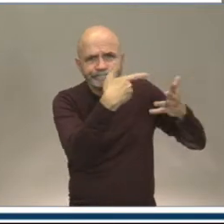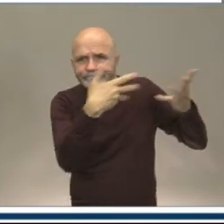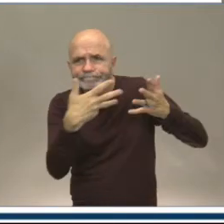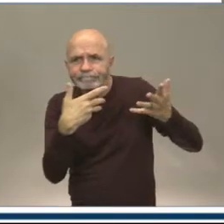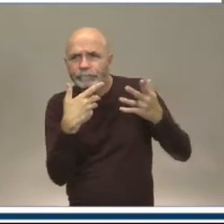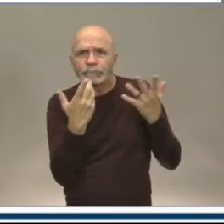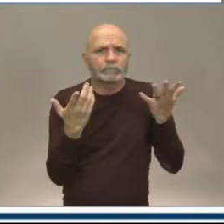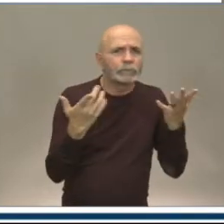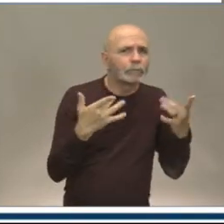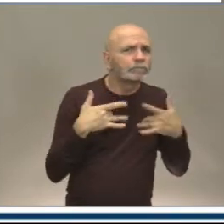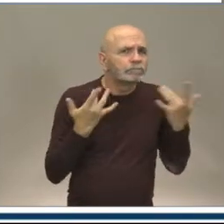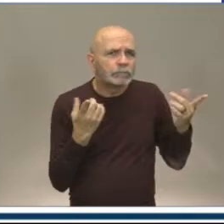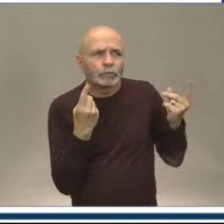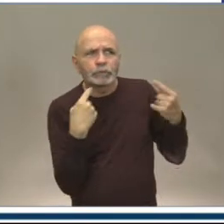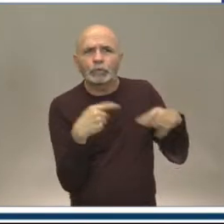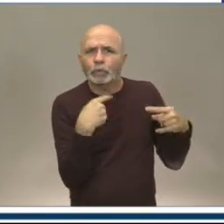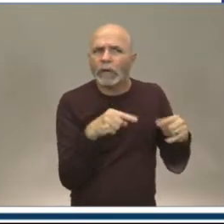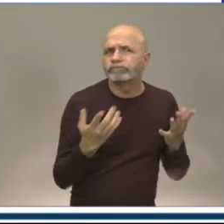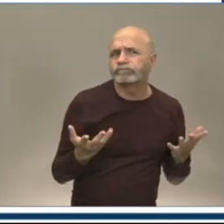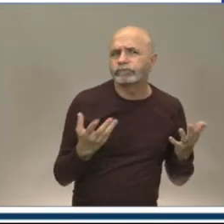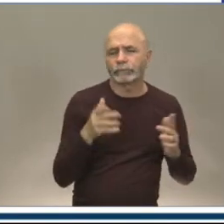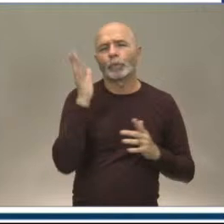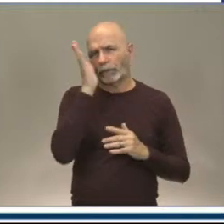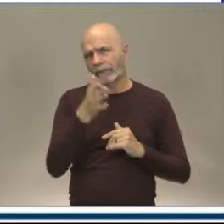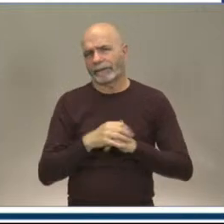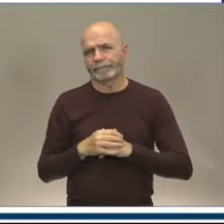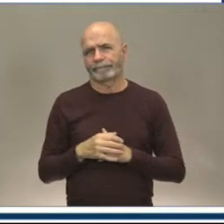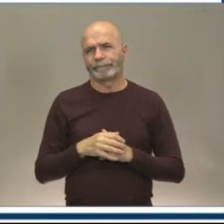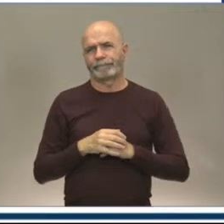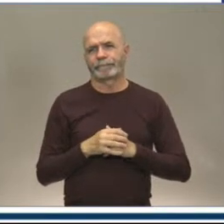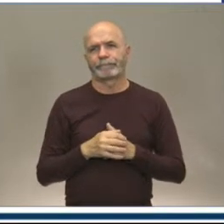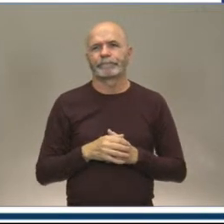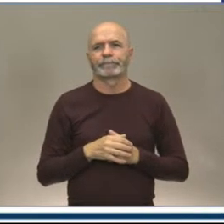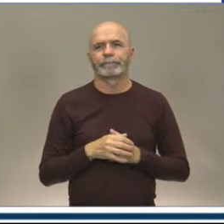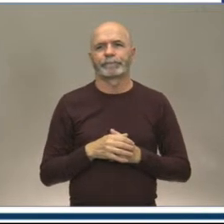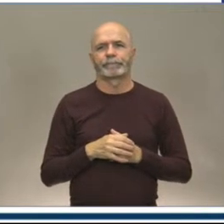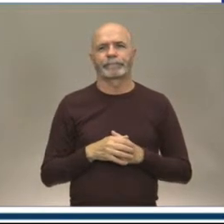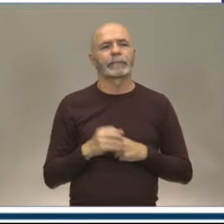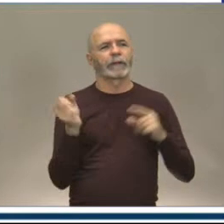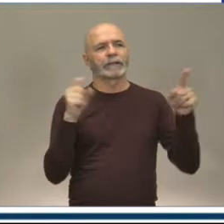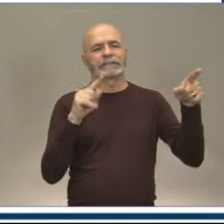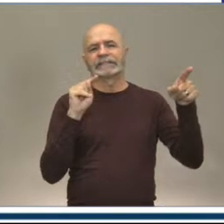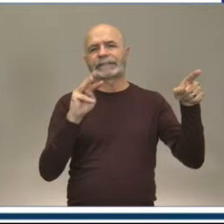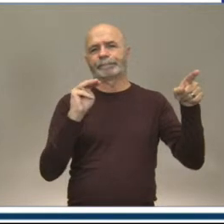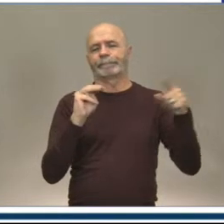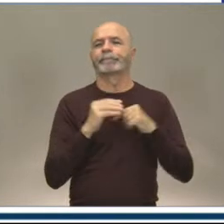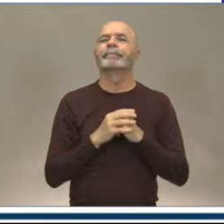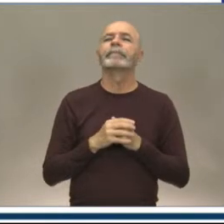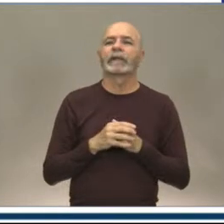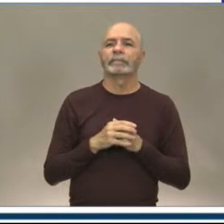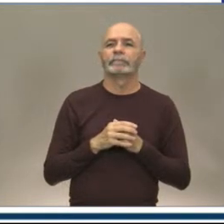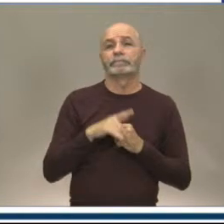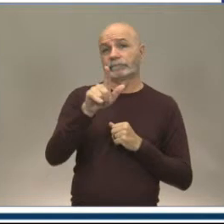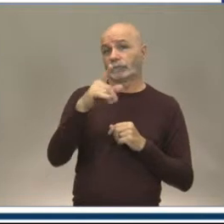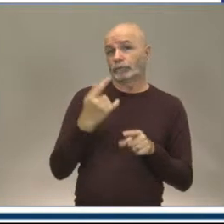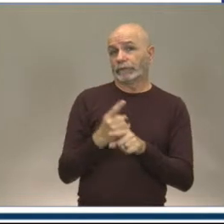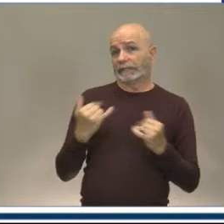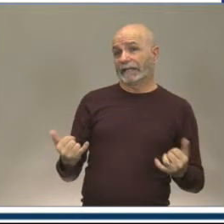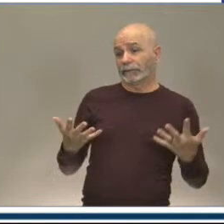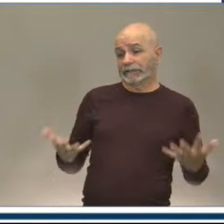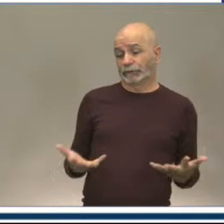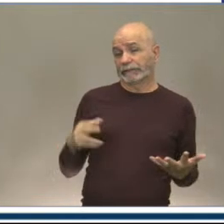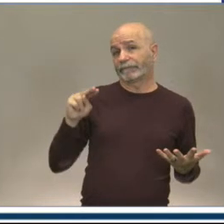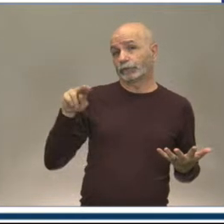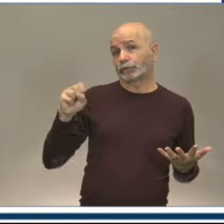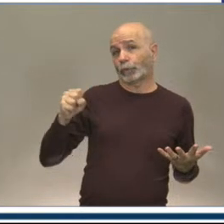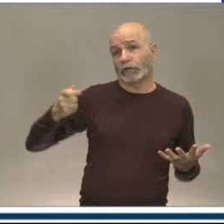challenges they may have. I would say just on that, I would say that Nova Scotians judges play an important